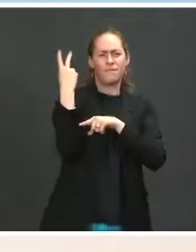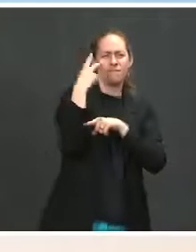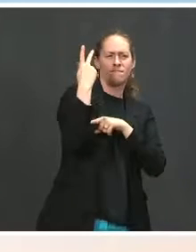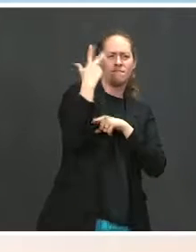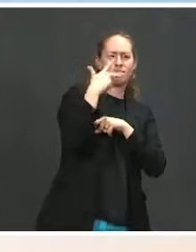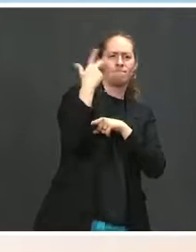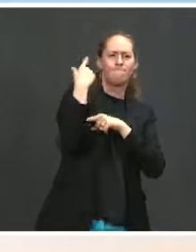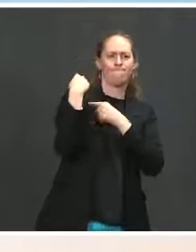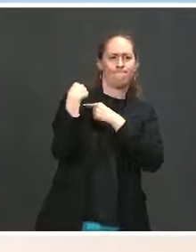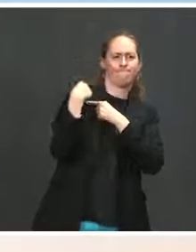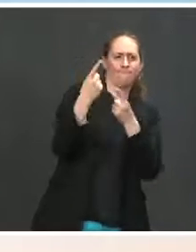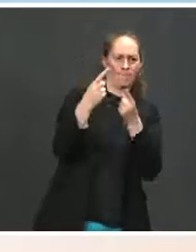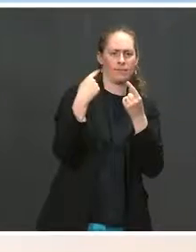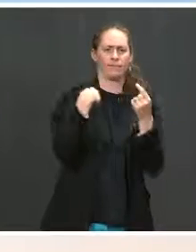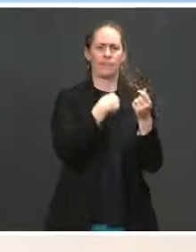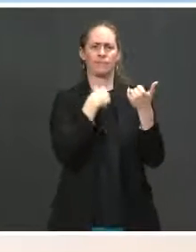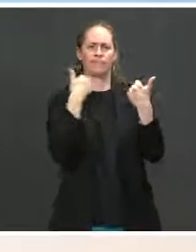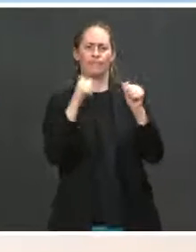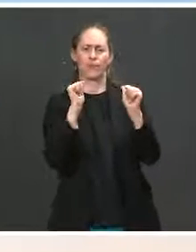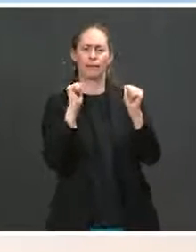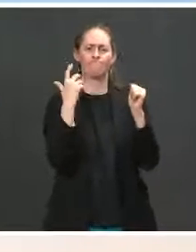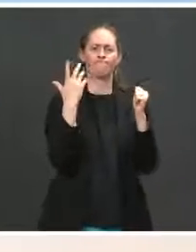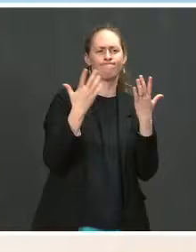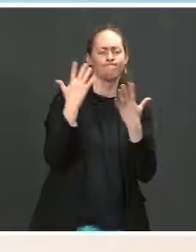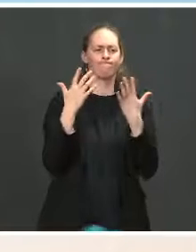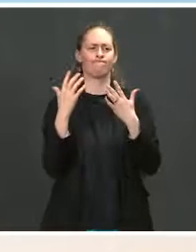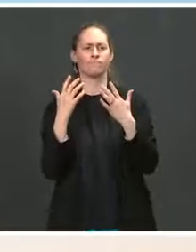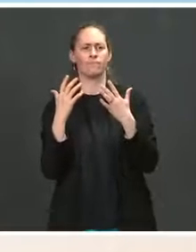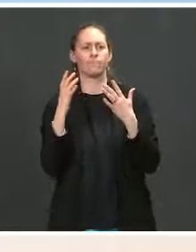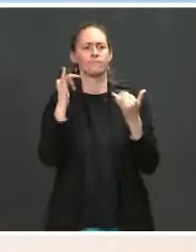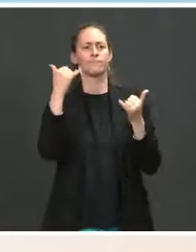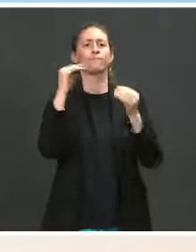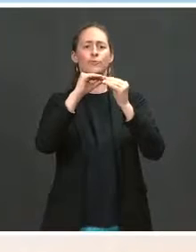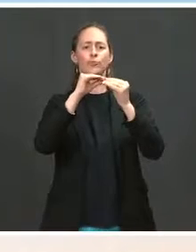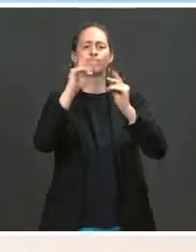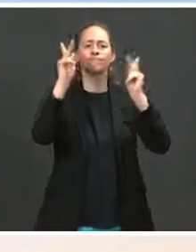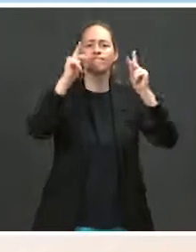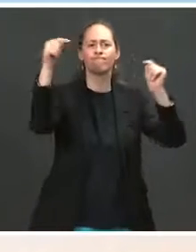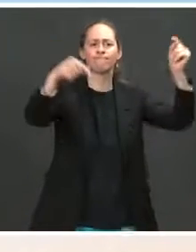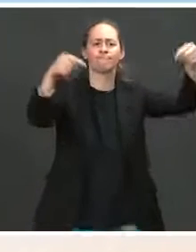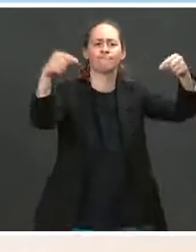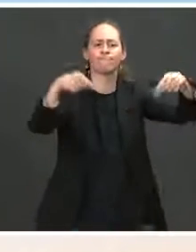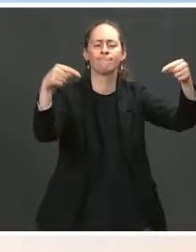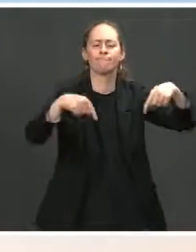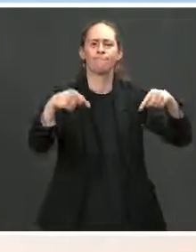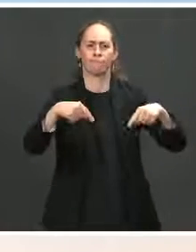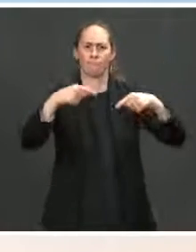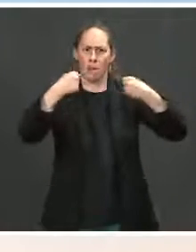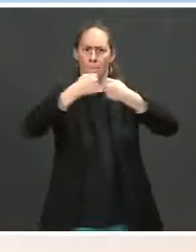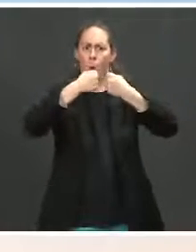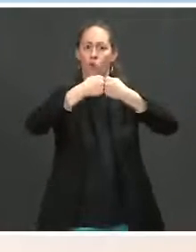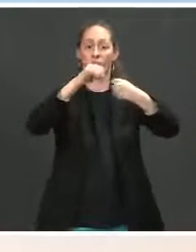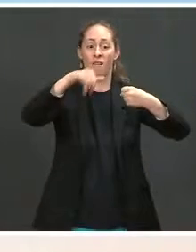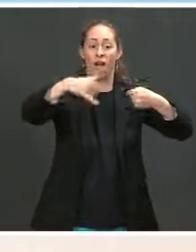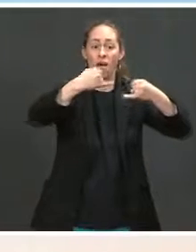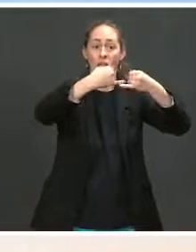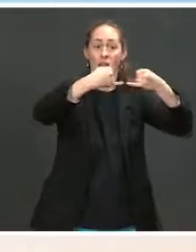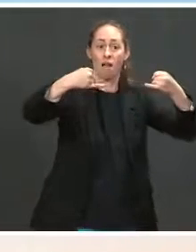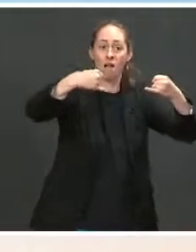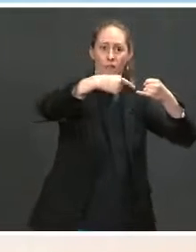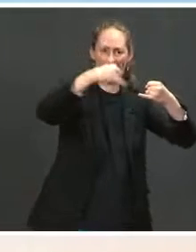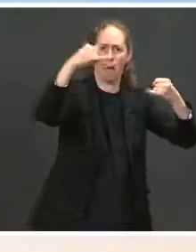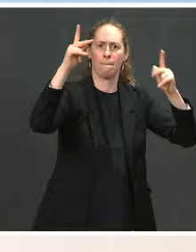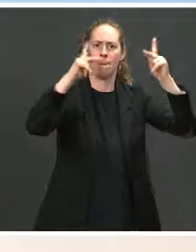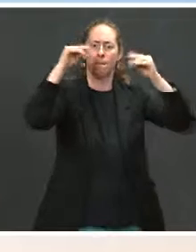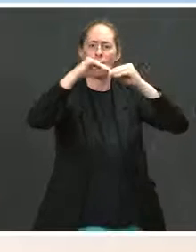up personnel at the border that these countries are putting in place to, a number of these countries, I should say, in the region, are putting in place in order to deter